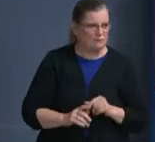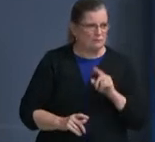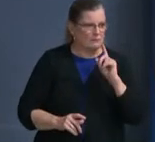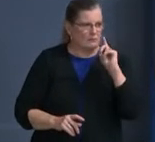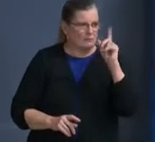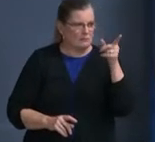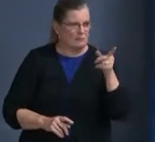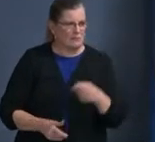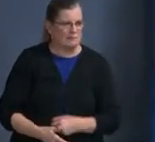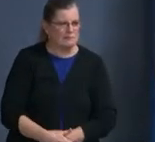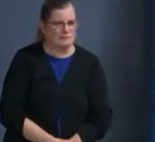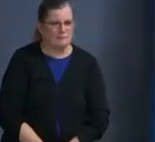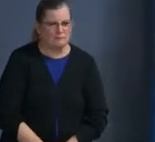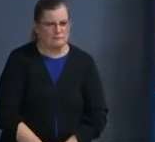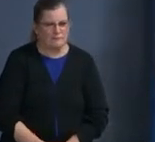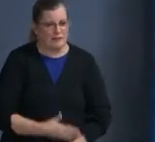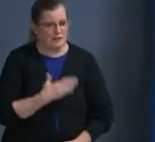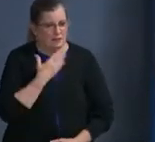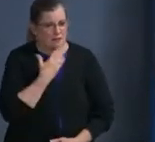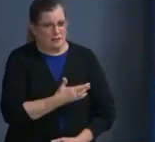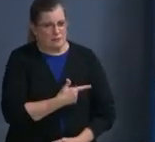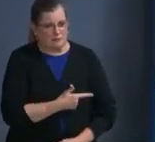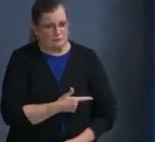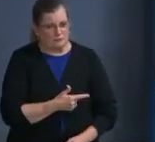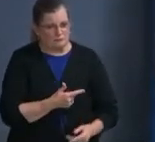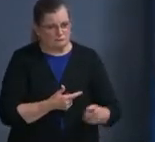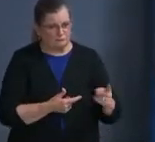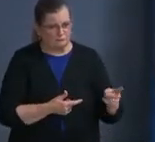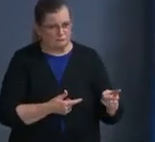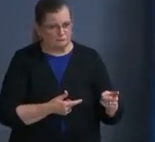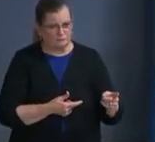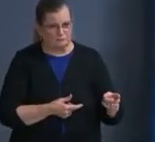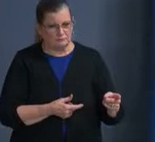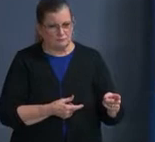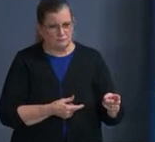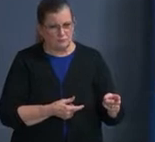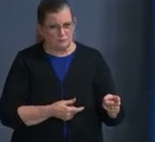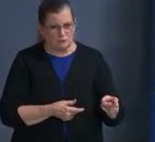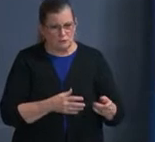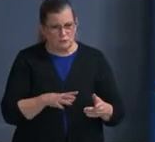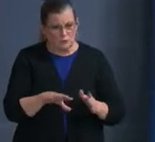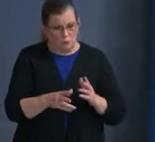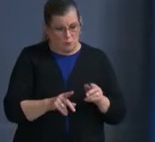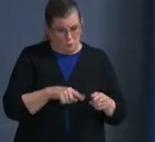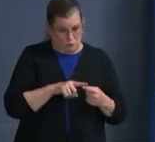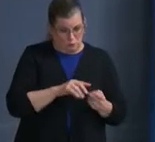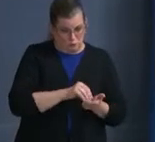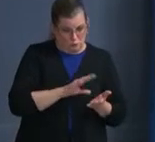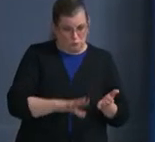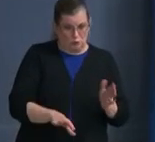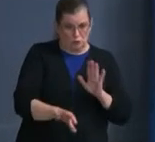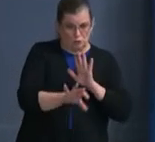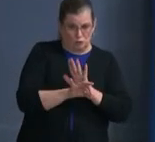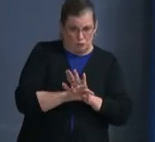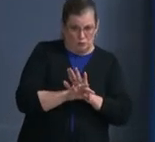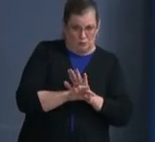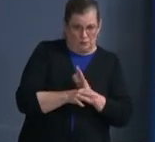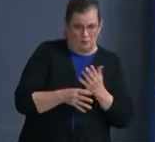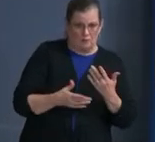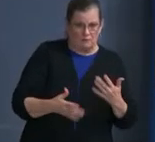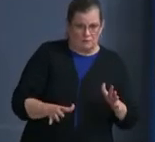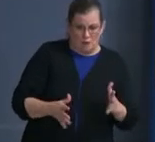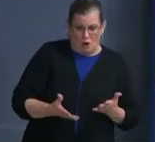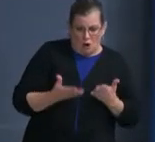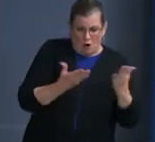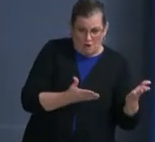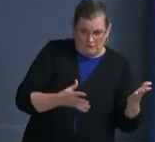Now, if I understand correctly, you said these students were chosen from the people who had already been offered and accepted an